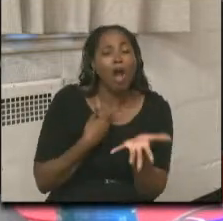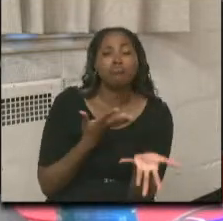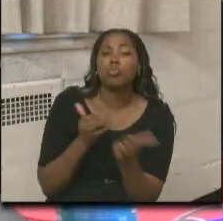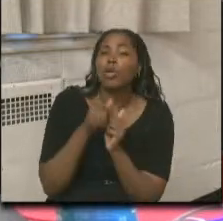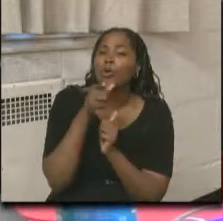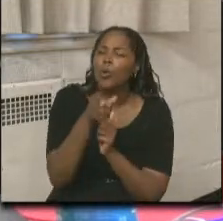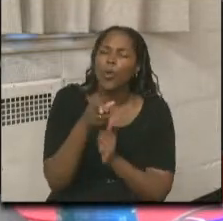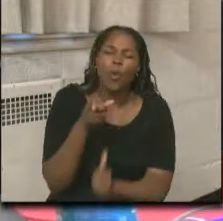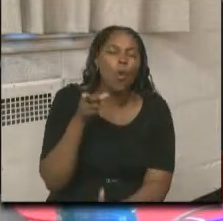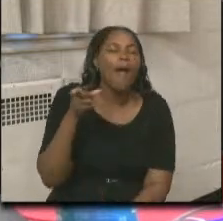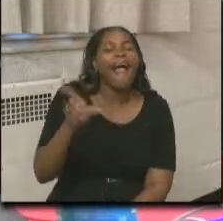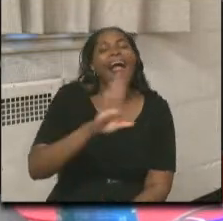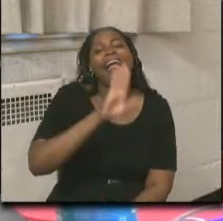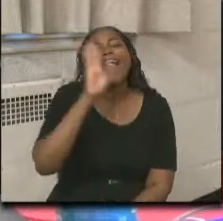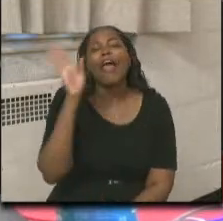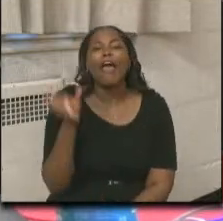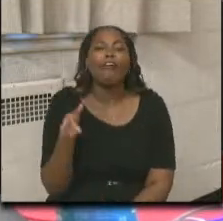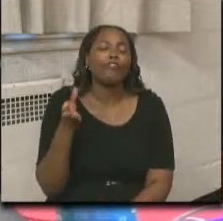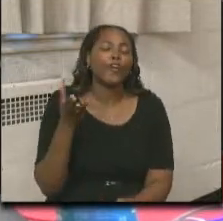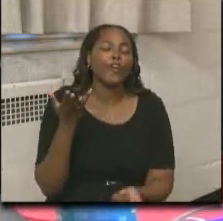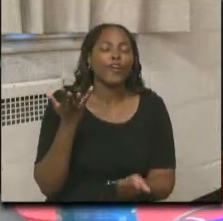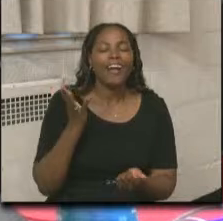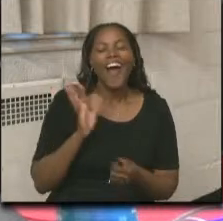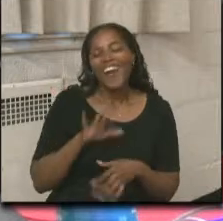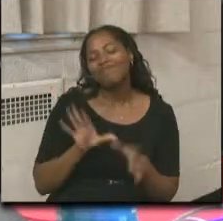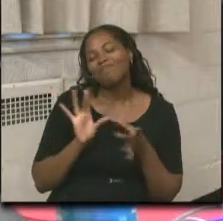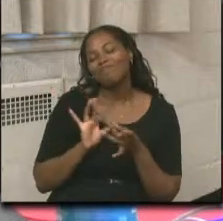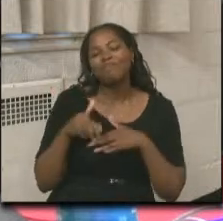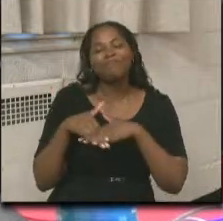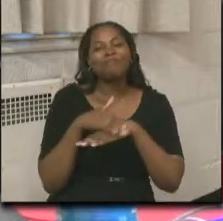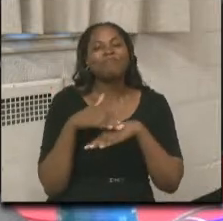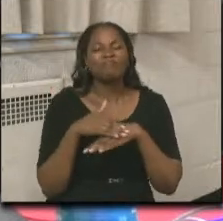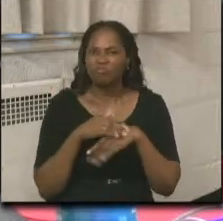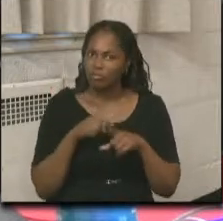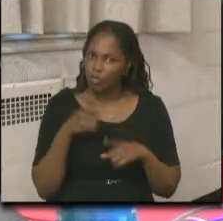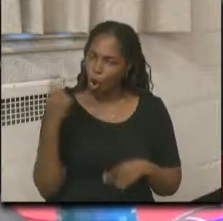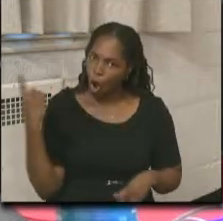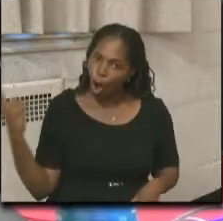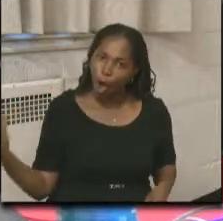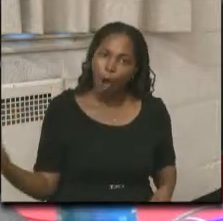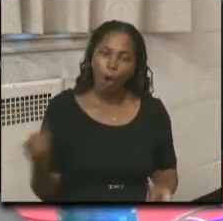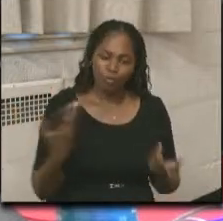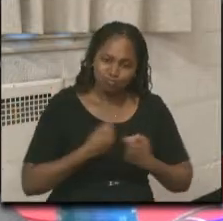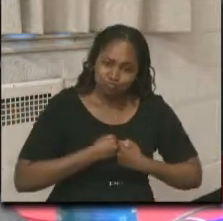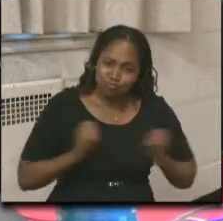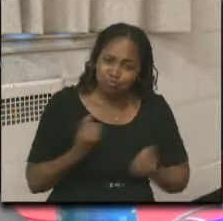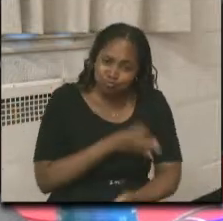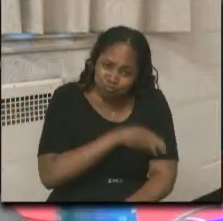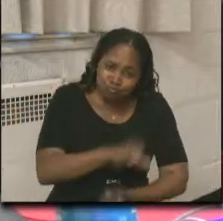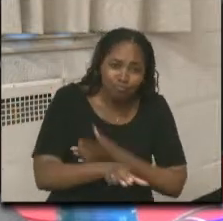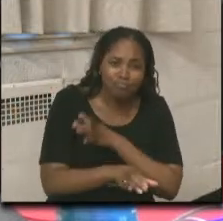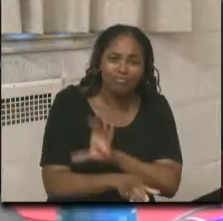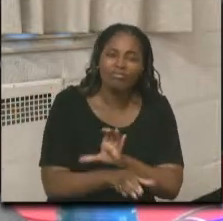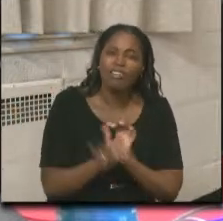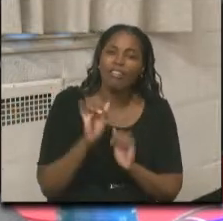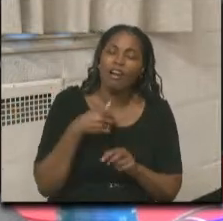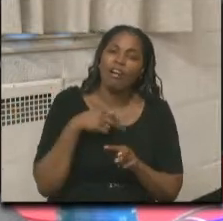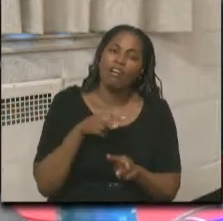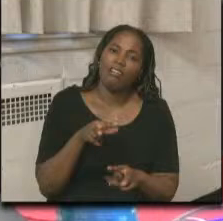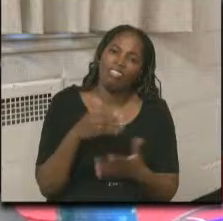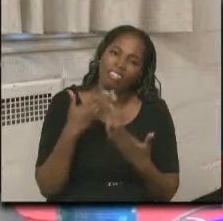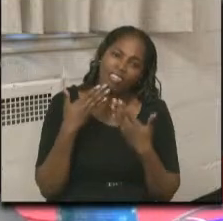the full just breadth of who you are. And so I really, really want to thank you for taking that dedication. And I think your legacy will